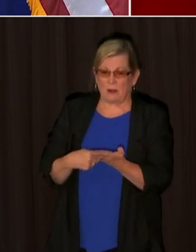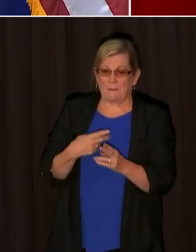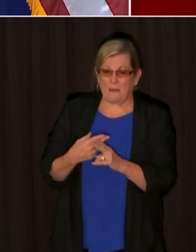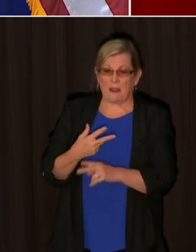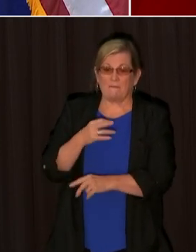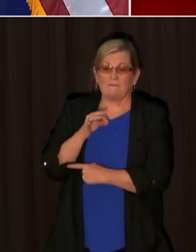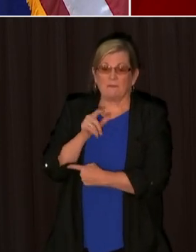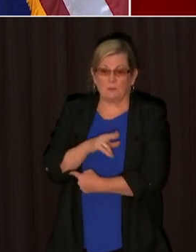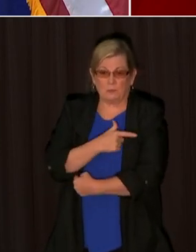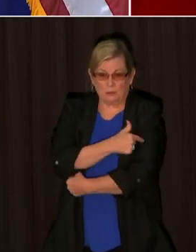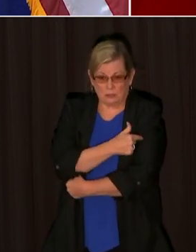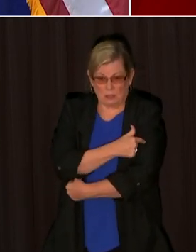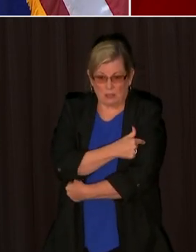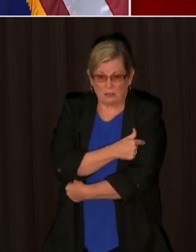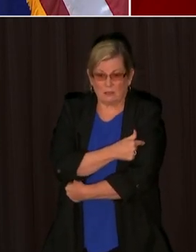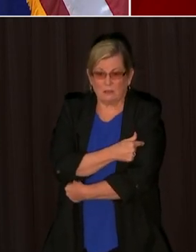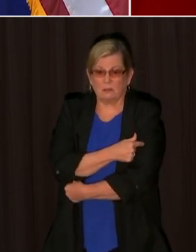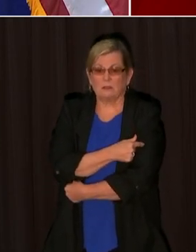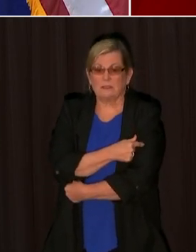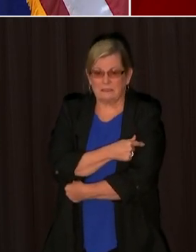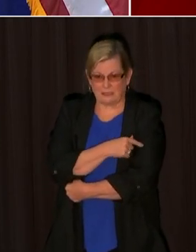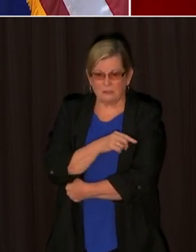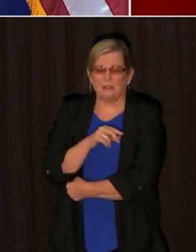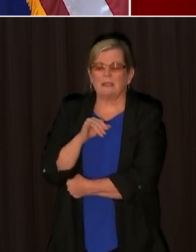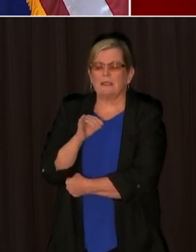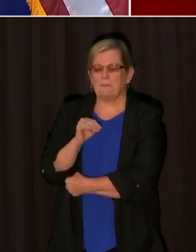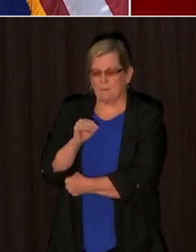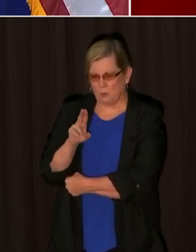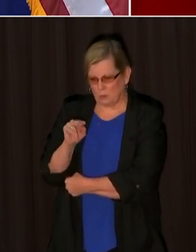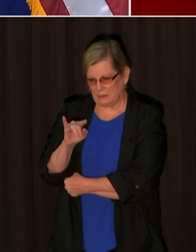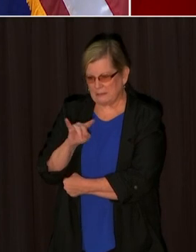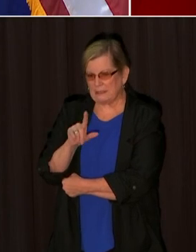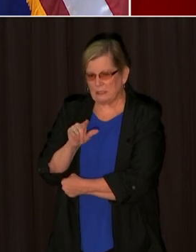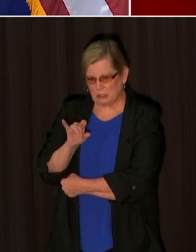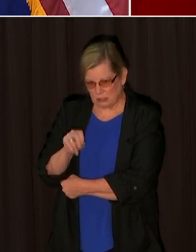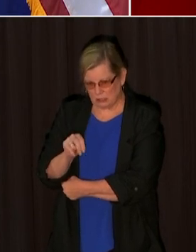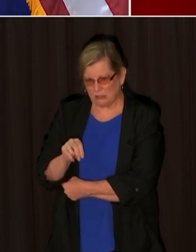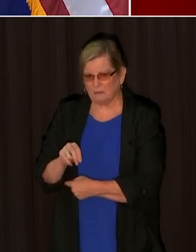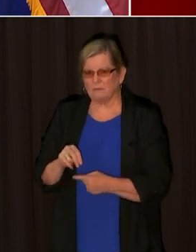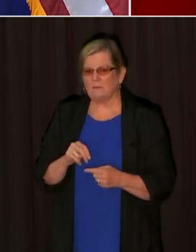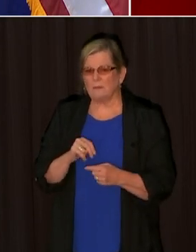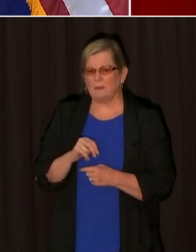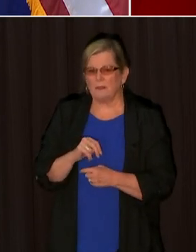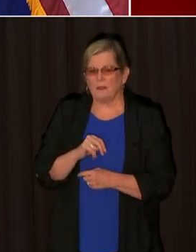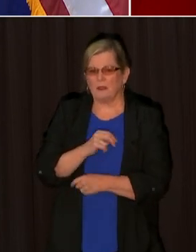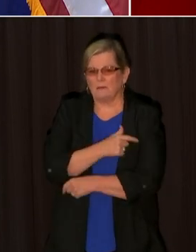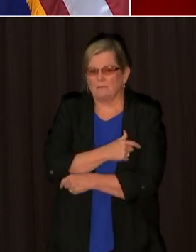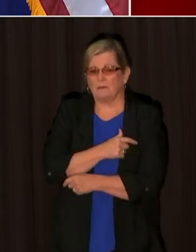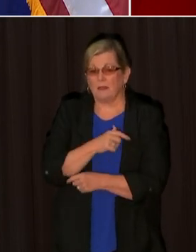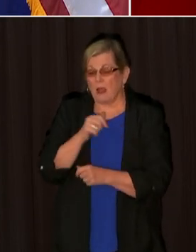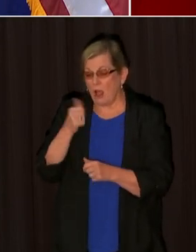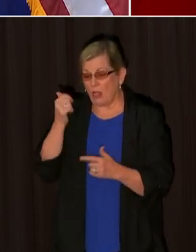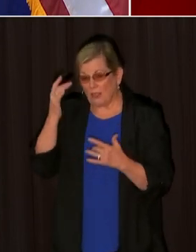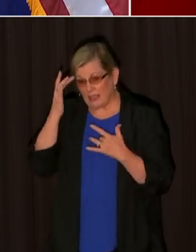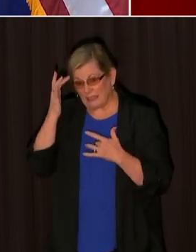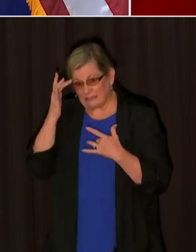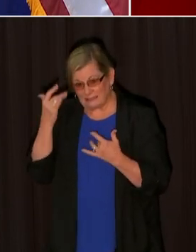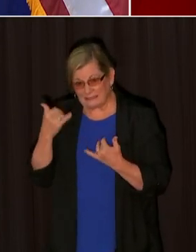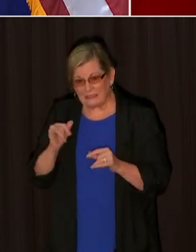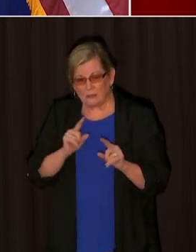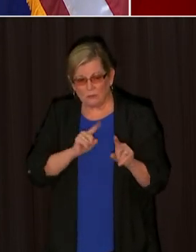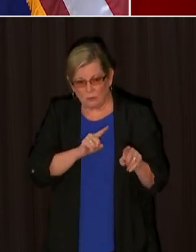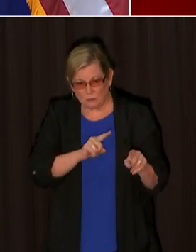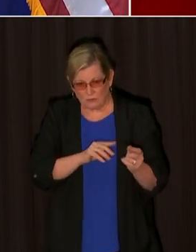heard people talk about the importance of ensuring that other vaccine preventable illnesses still get attention while you're focusing